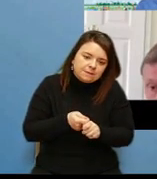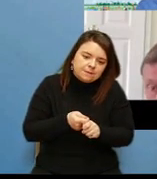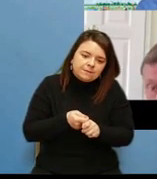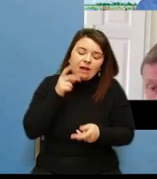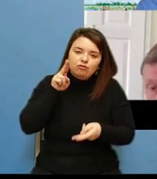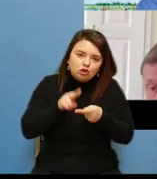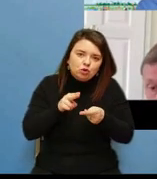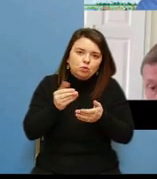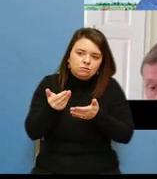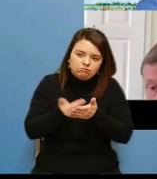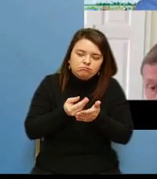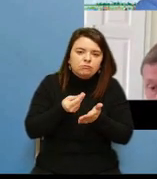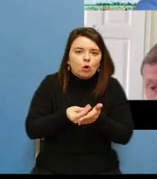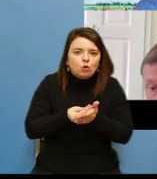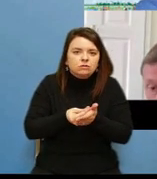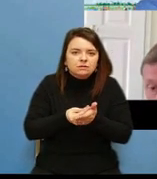performance, but